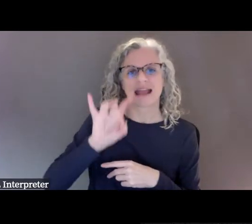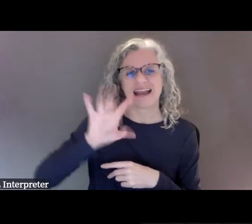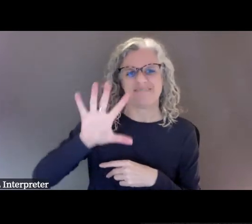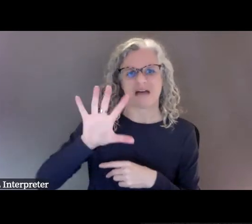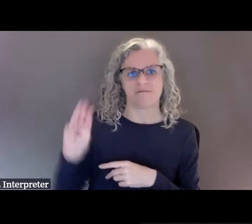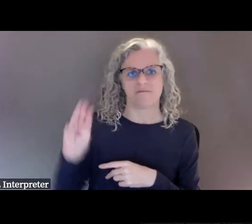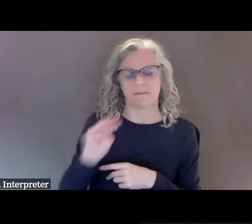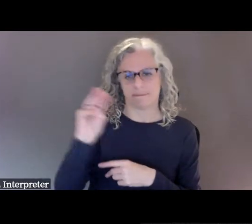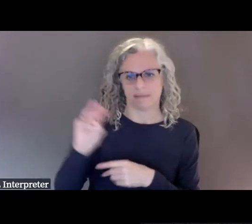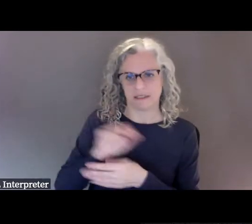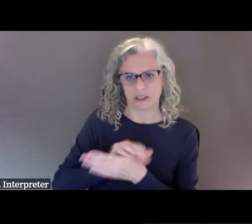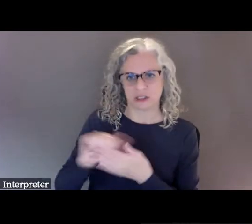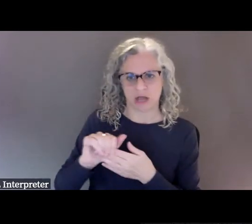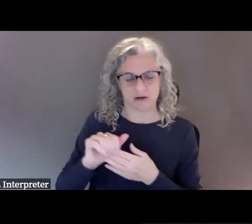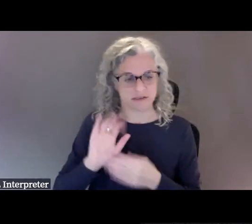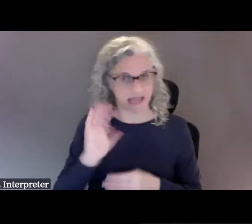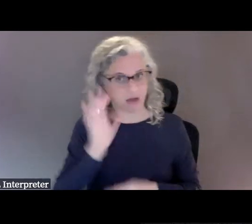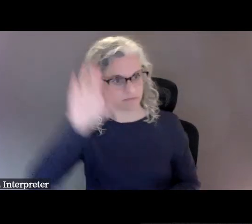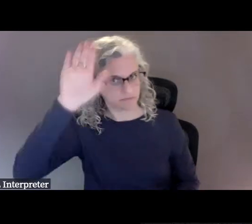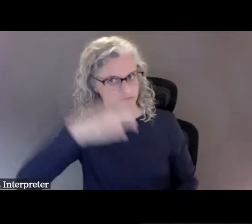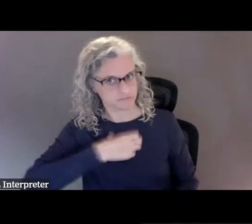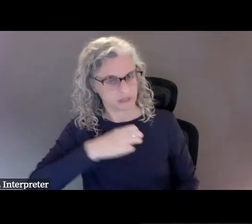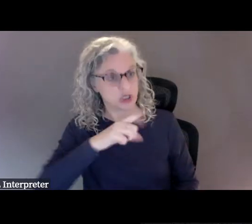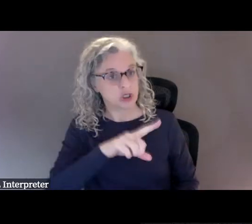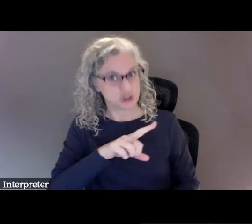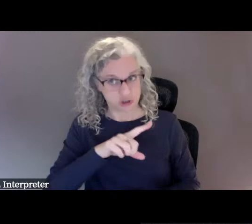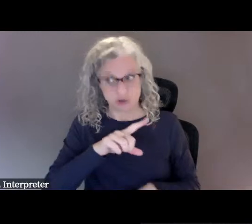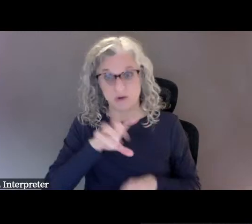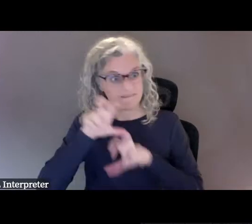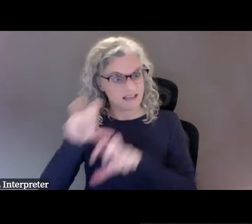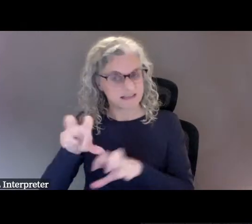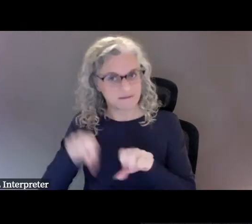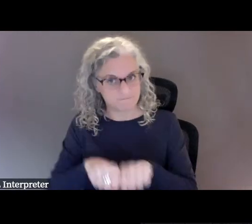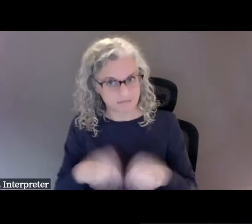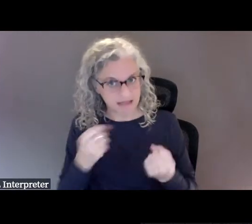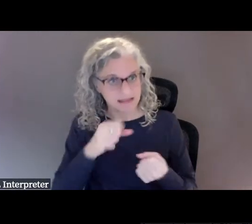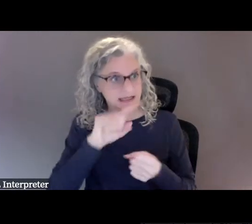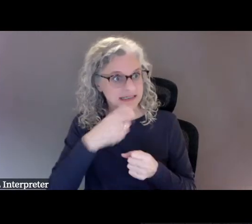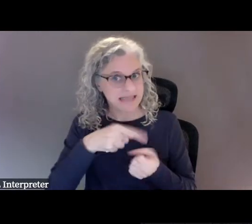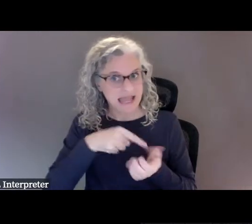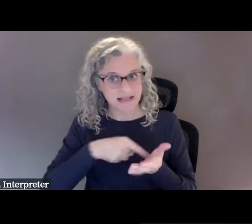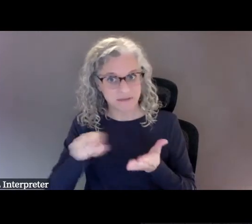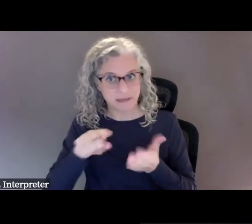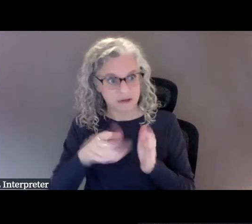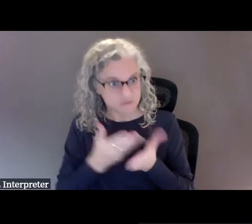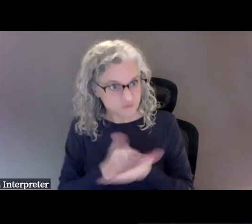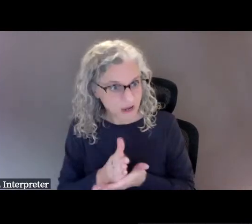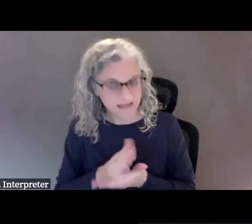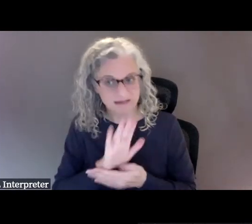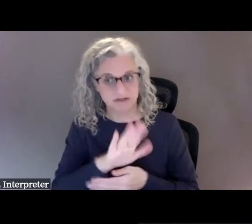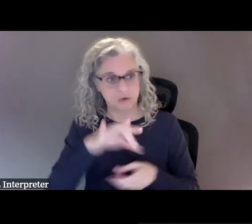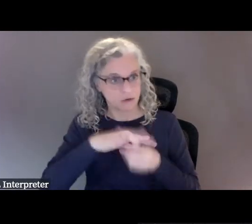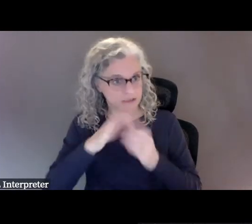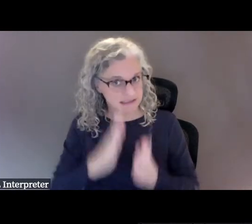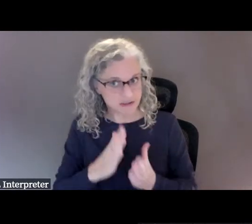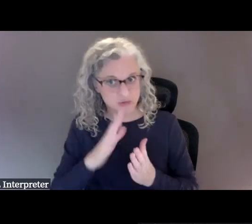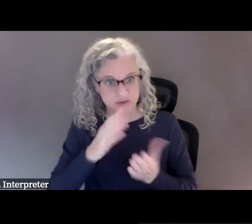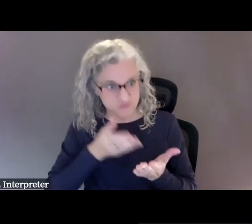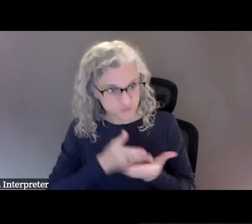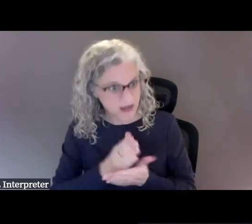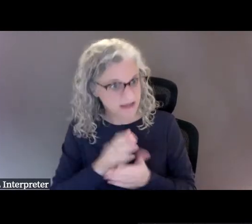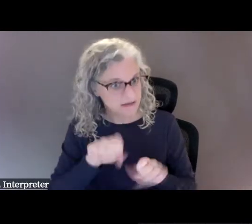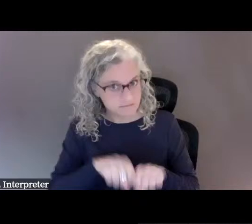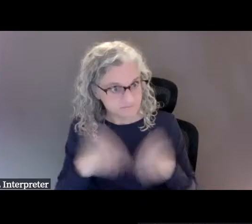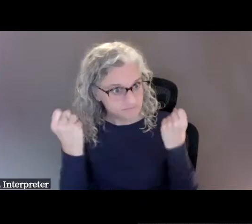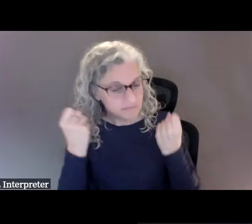you invested that in violation of taxpayers' rights and violation of just your constituents' rights. And so when that money comes back,